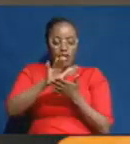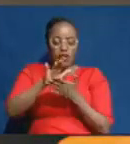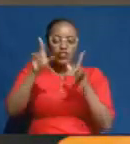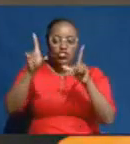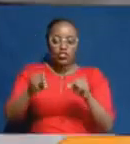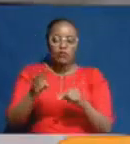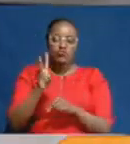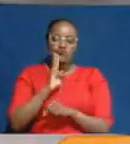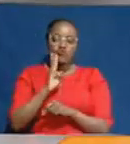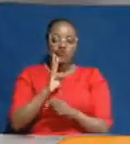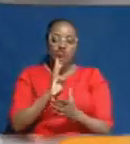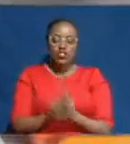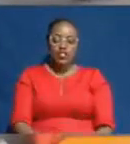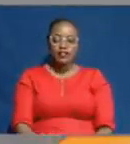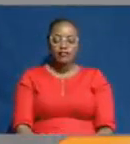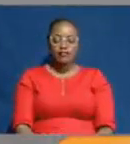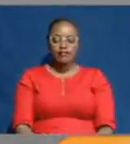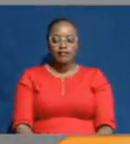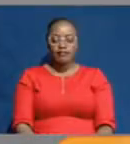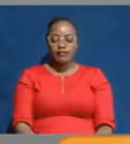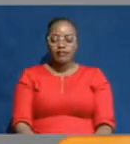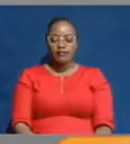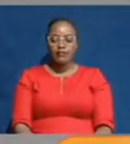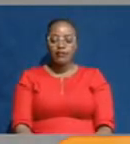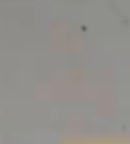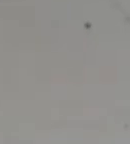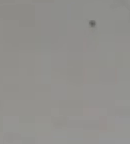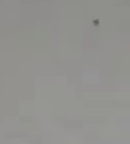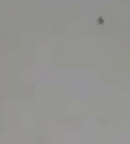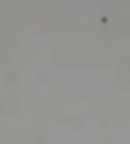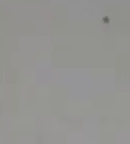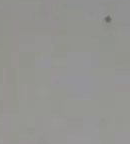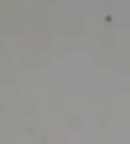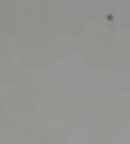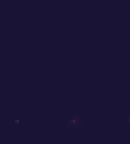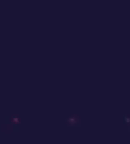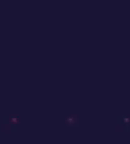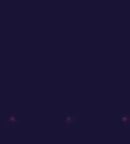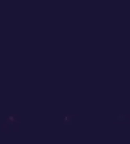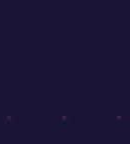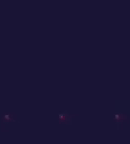affordable water. Edward Chweya, Made in Kenya, Citizen TV.